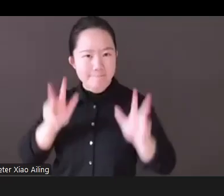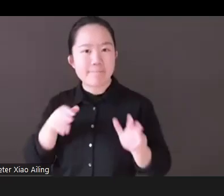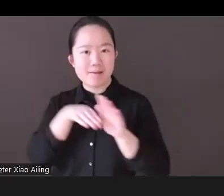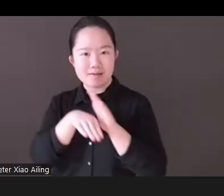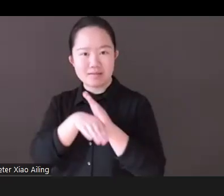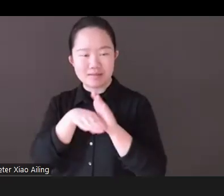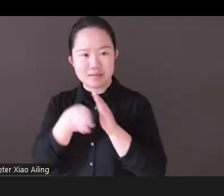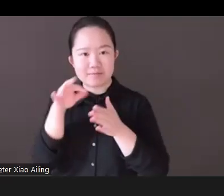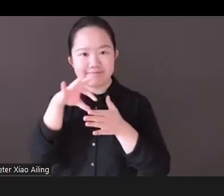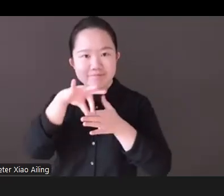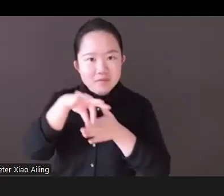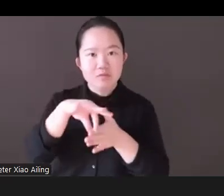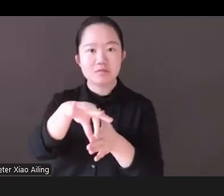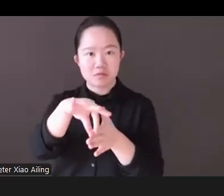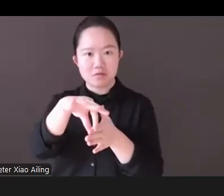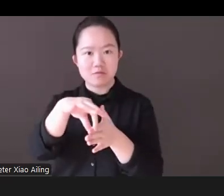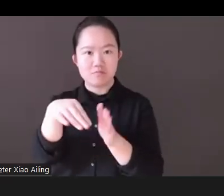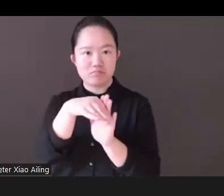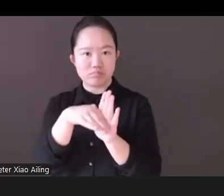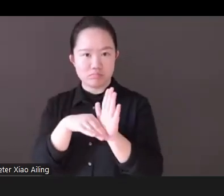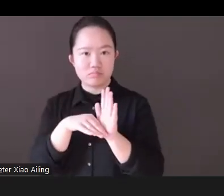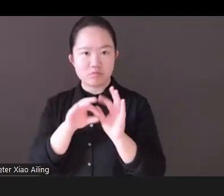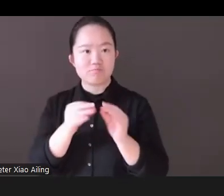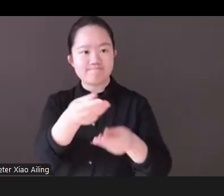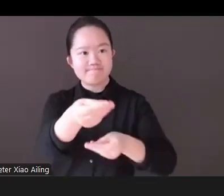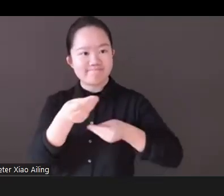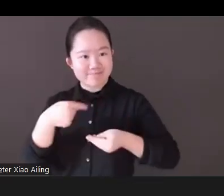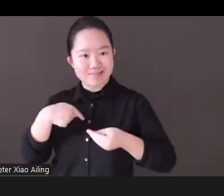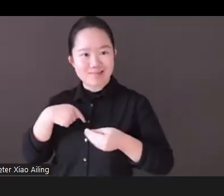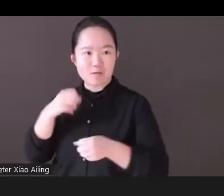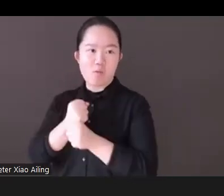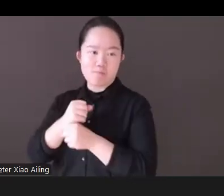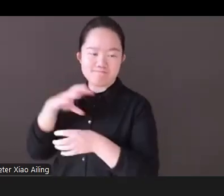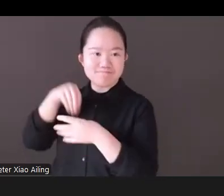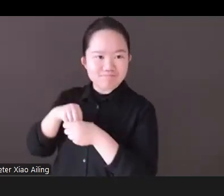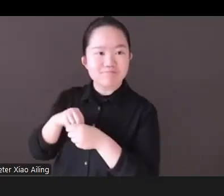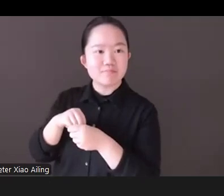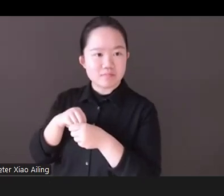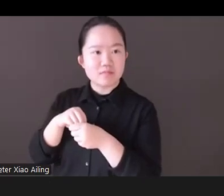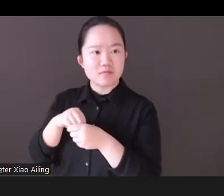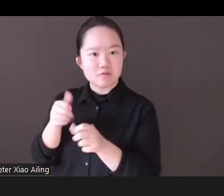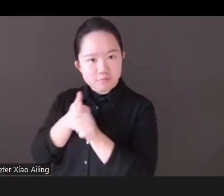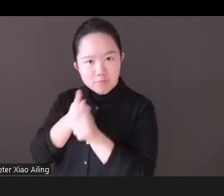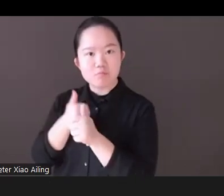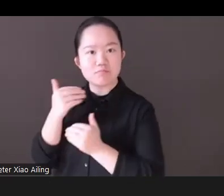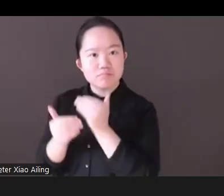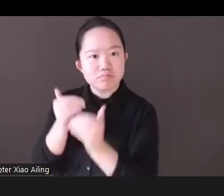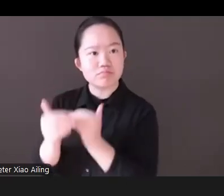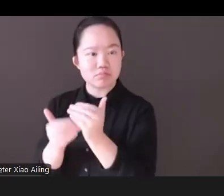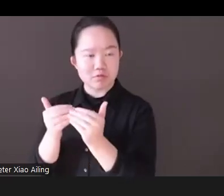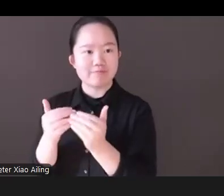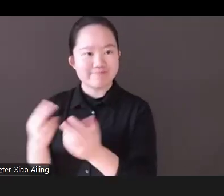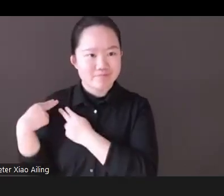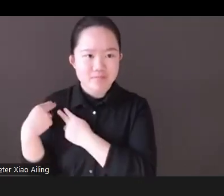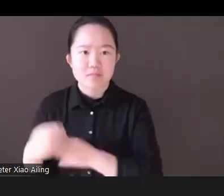have responsibility for at least most of the new legislation. And how do you carry out monitoring now